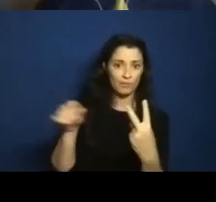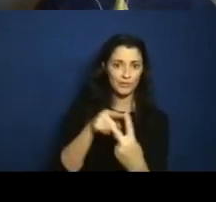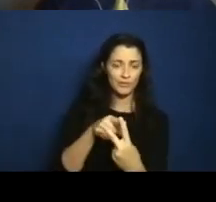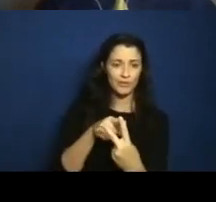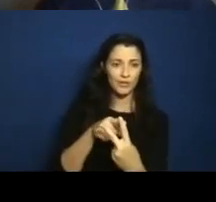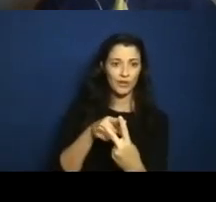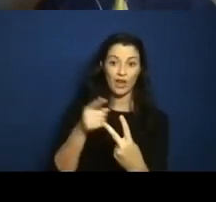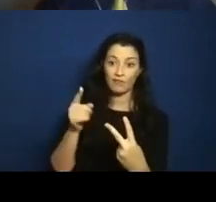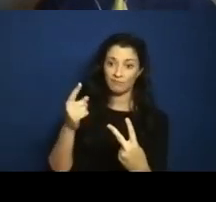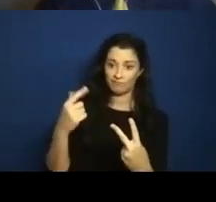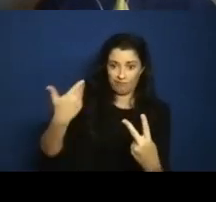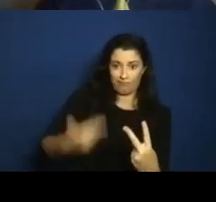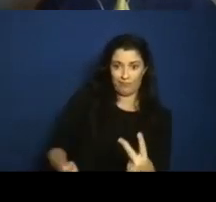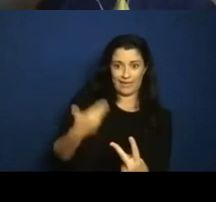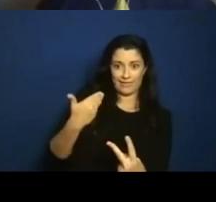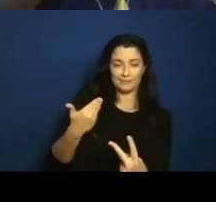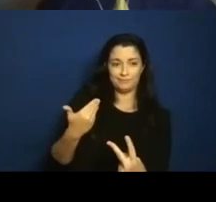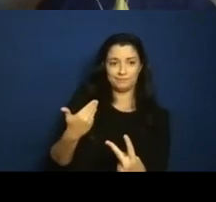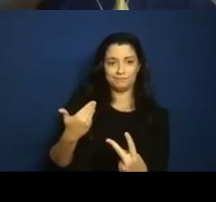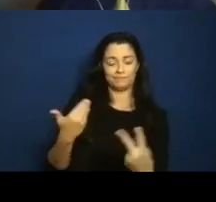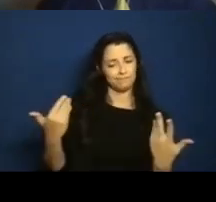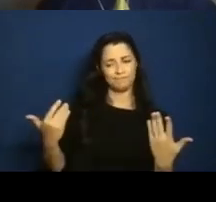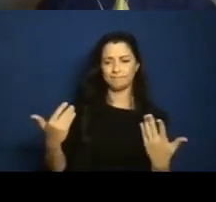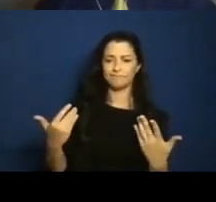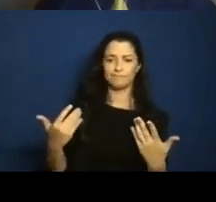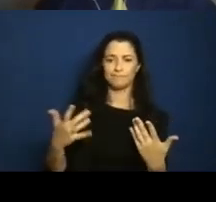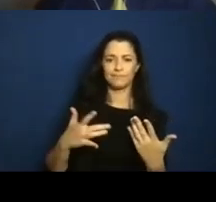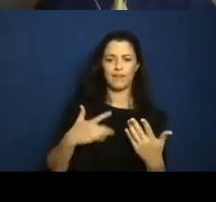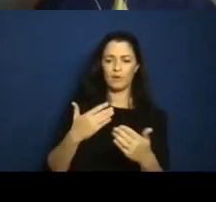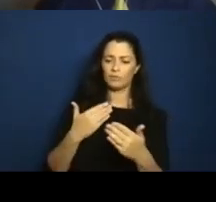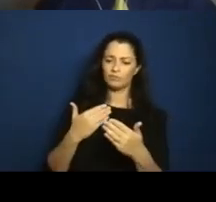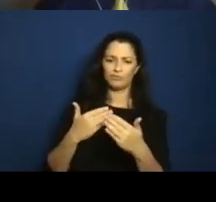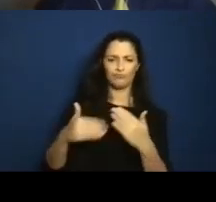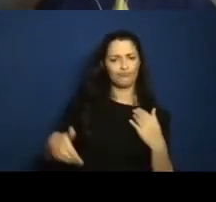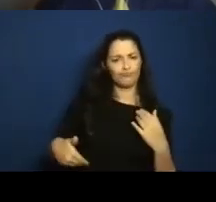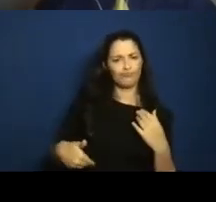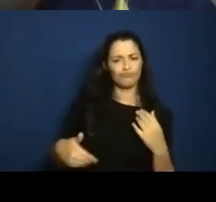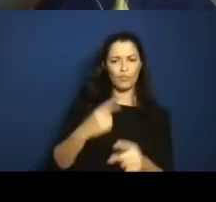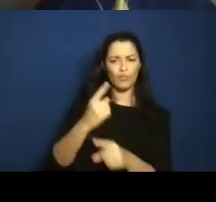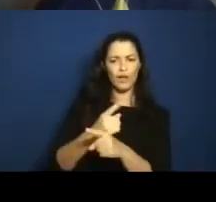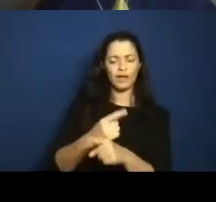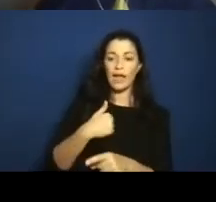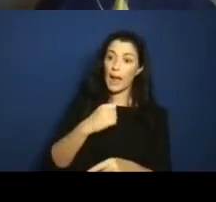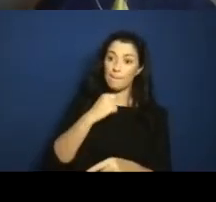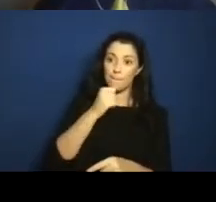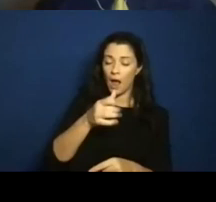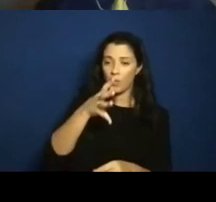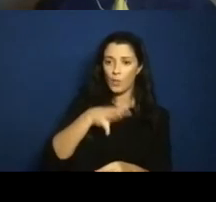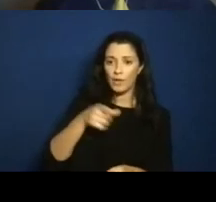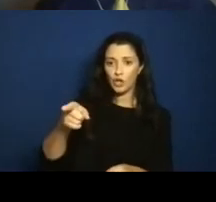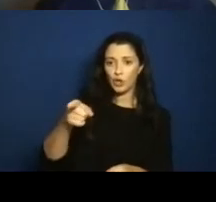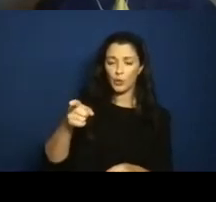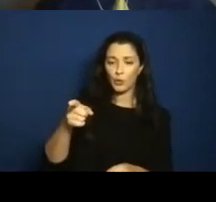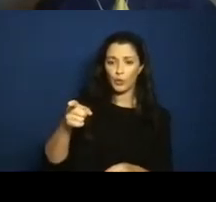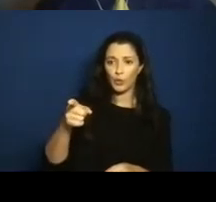like me who did what they felt was necessary to show that I am not the woman that you stereotyped me